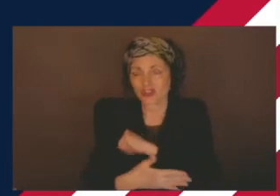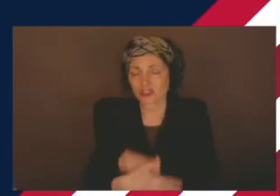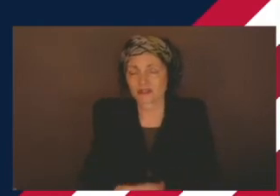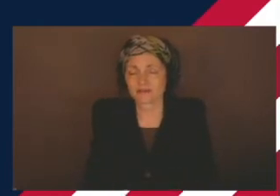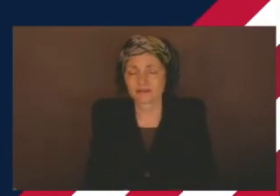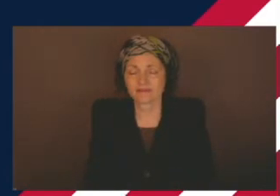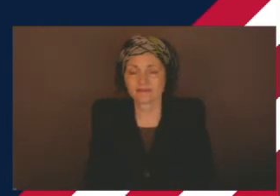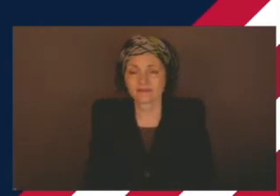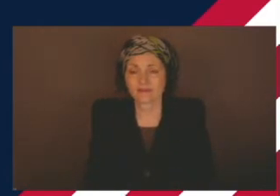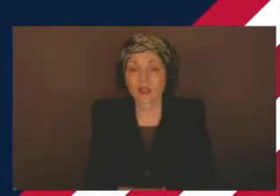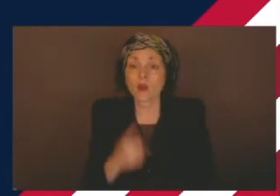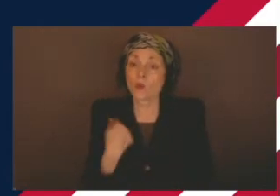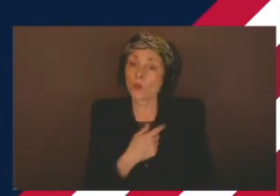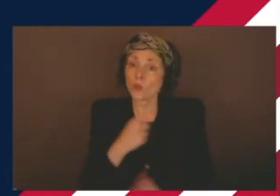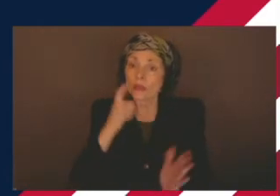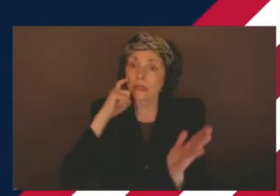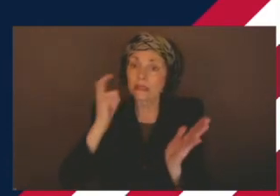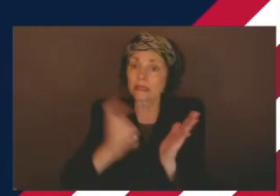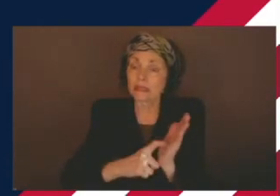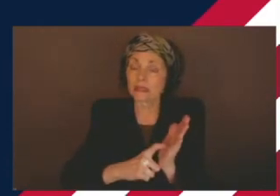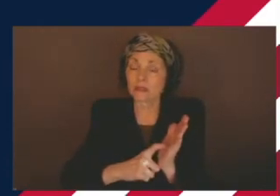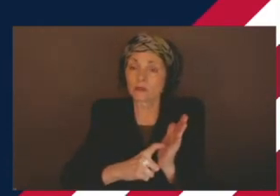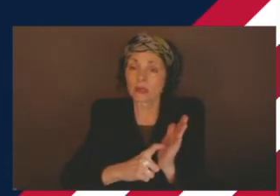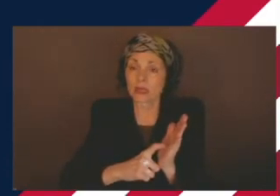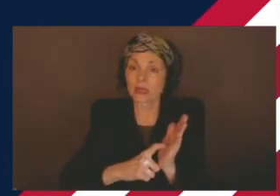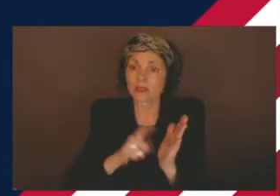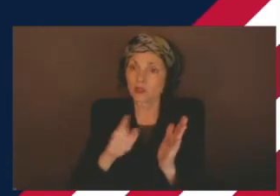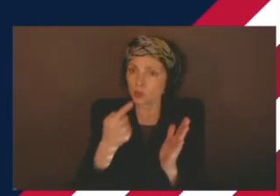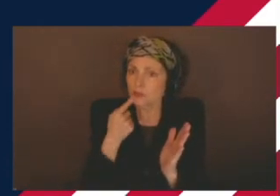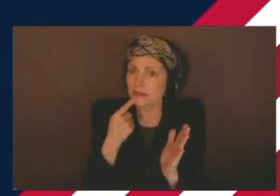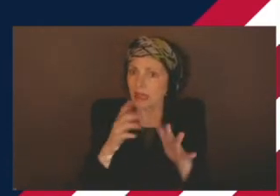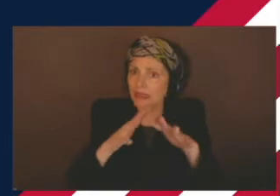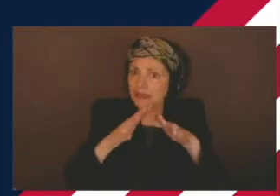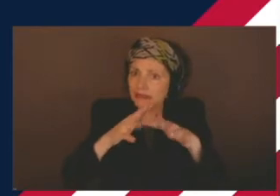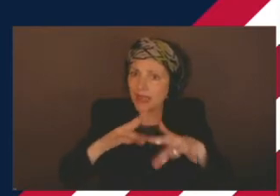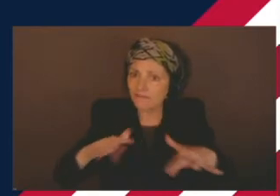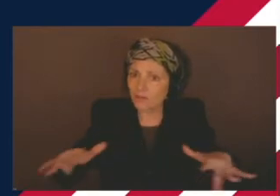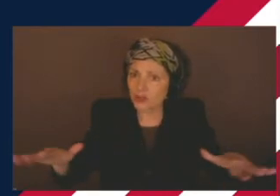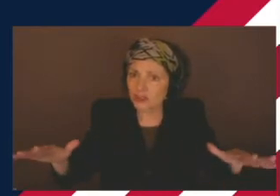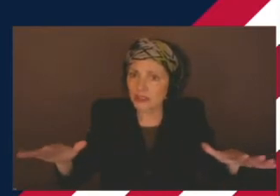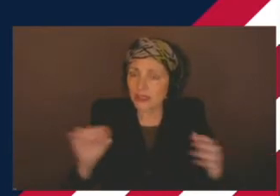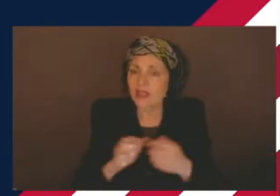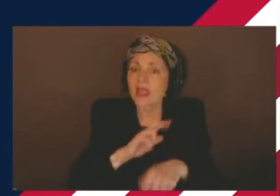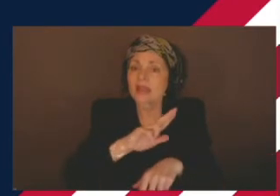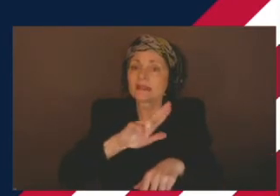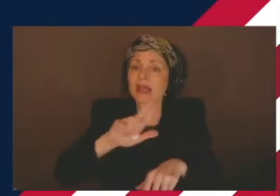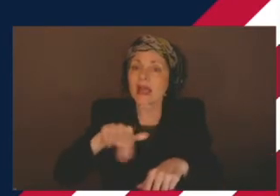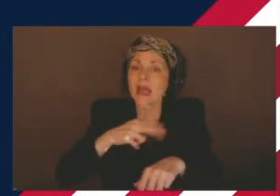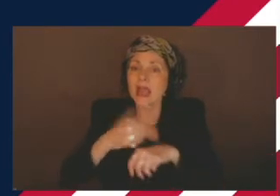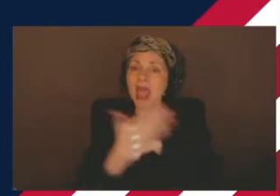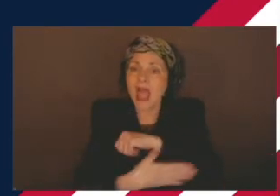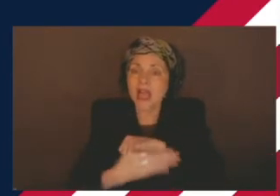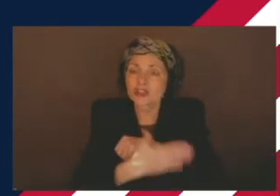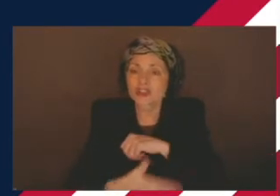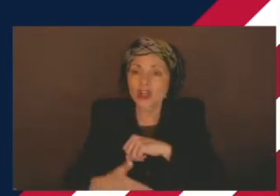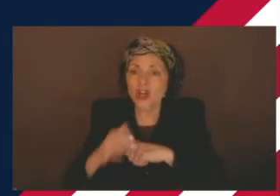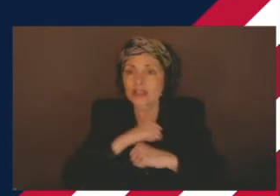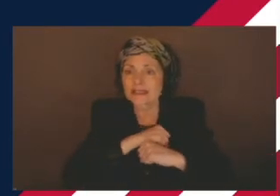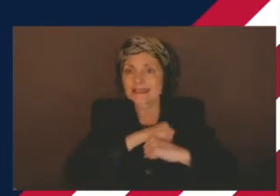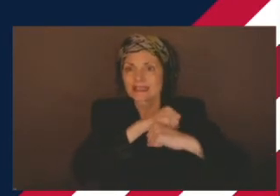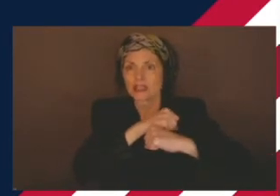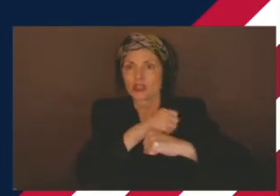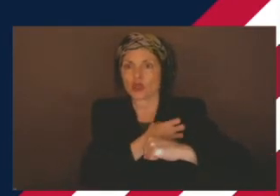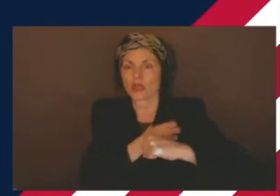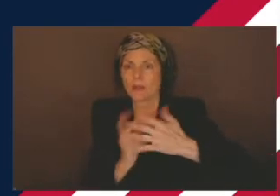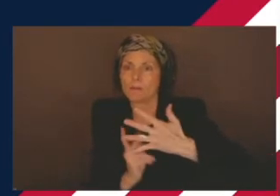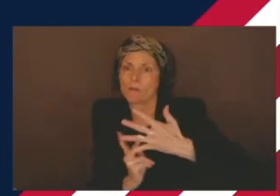recognize, as you said, diversity as a national security priority for the United States.